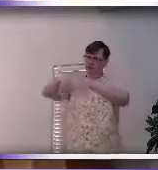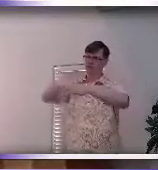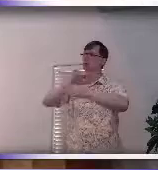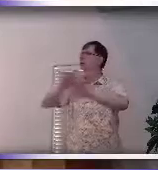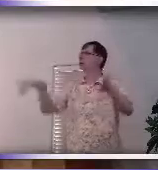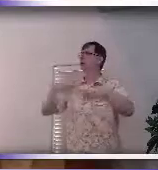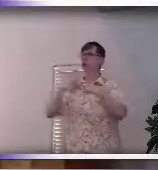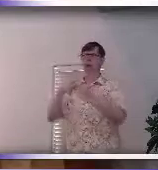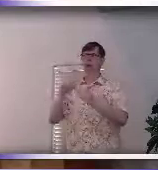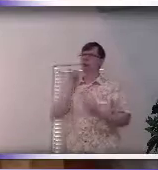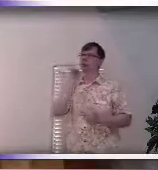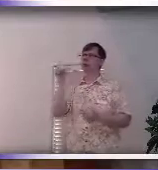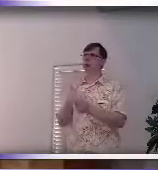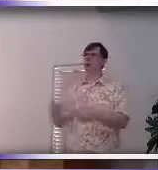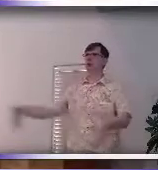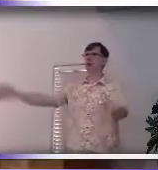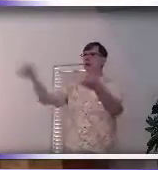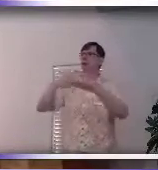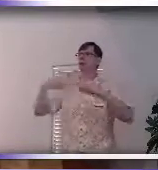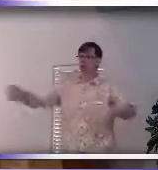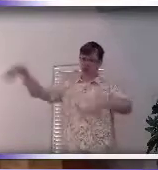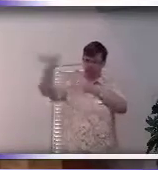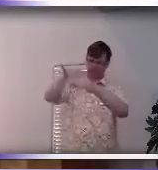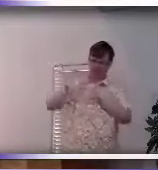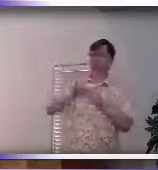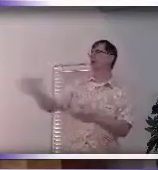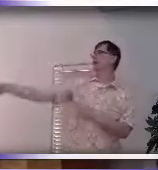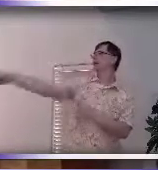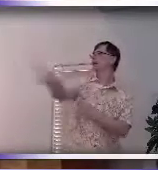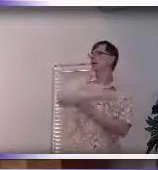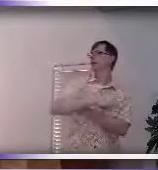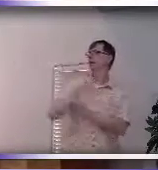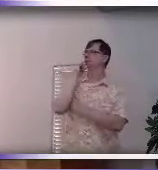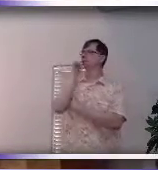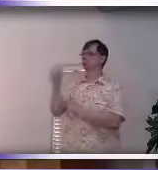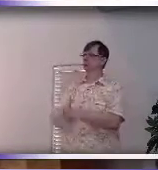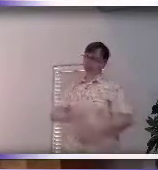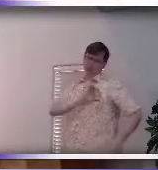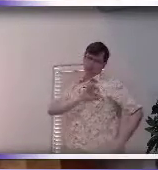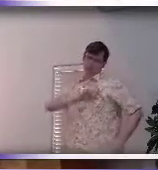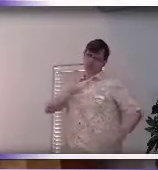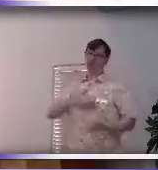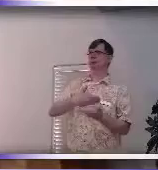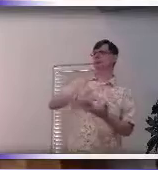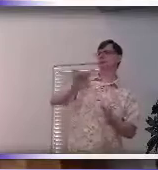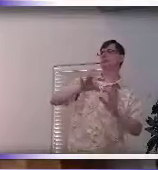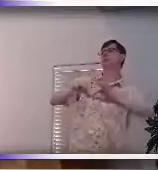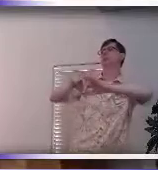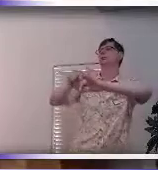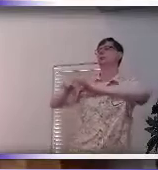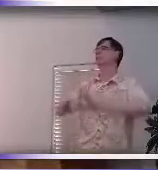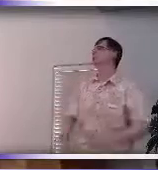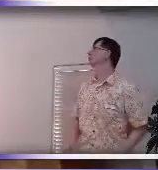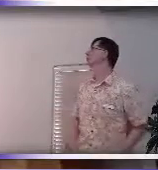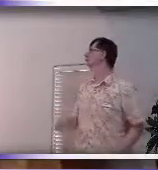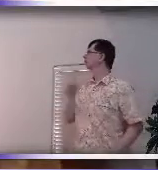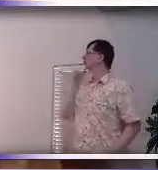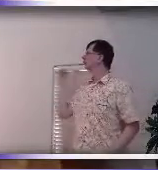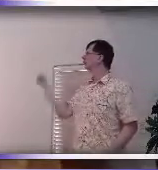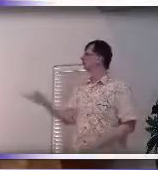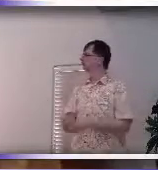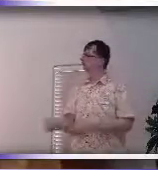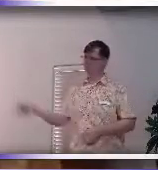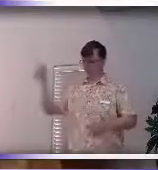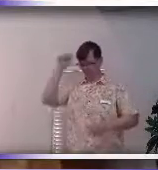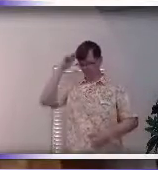Yes? We have to have it fit us. If we are going to commit to something, we are going to